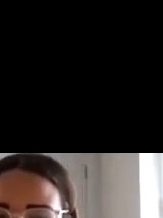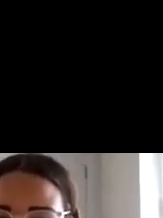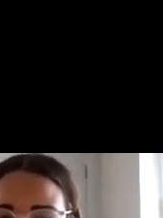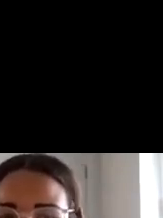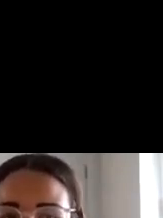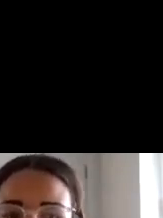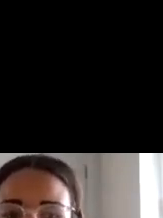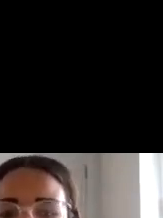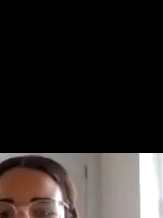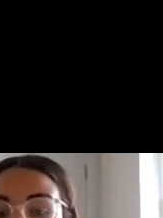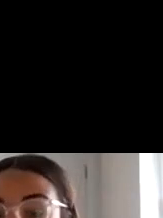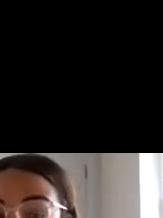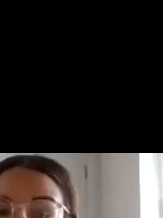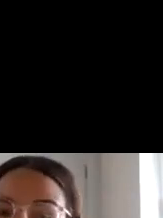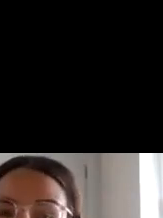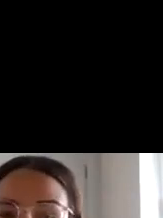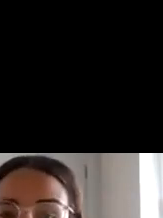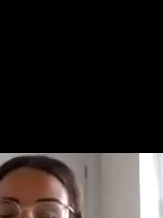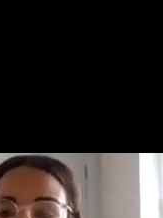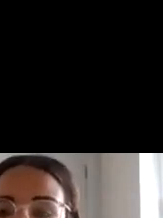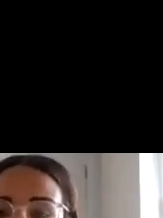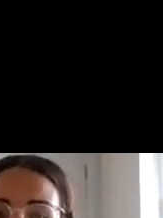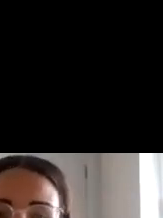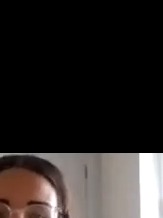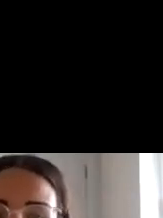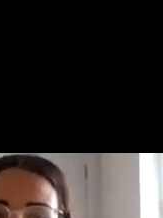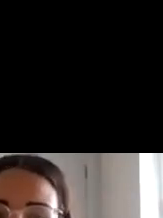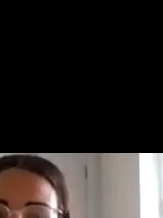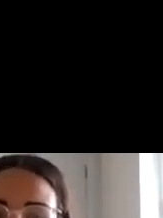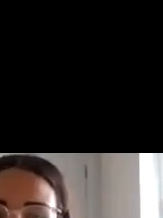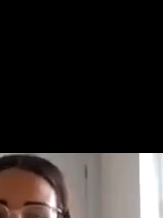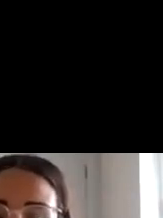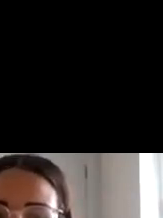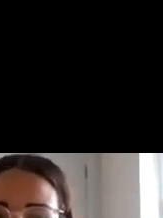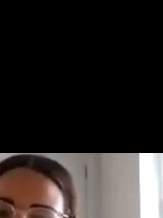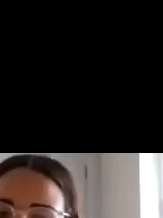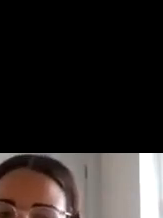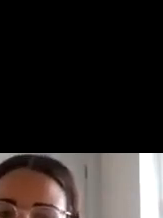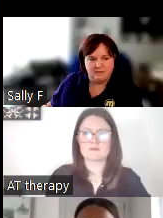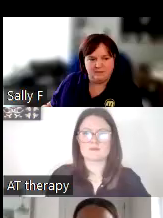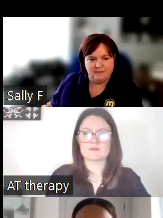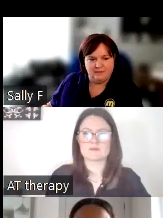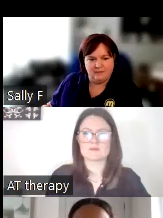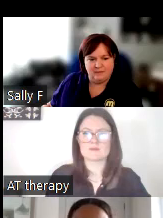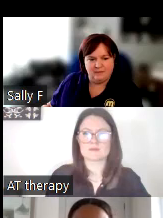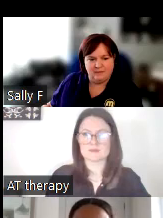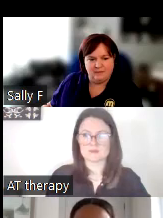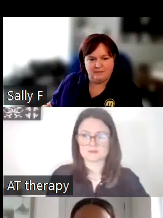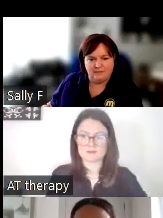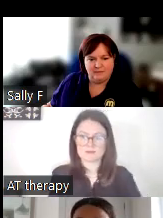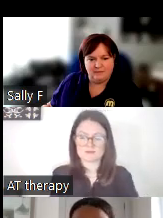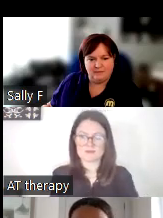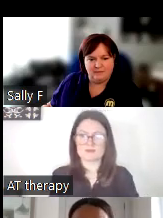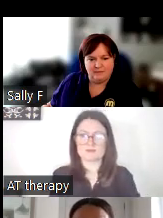for supporting language development and communication skills with a really broad kind of spectrum and range of clients in